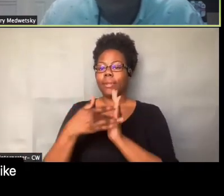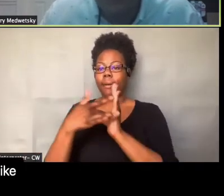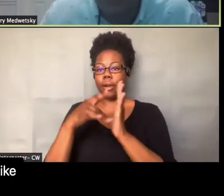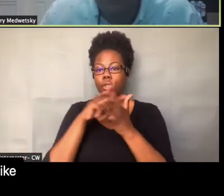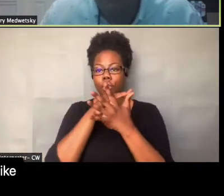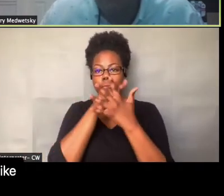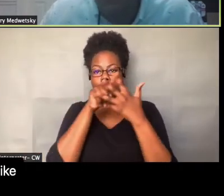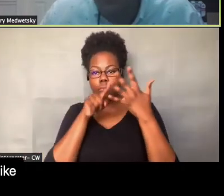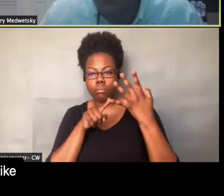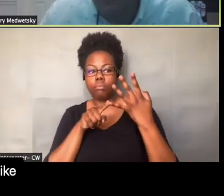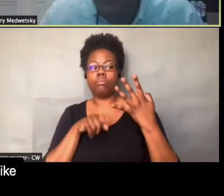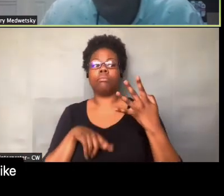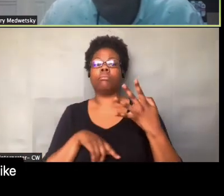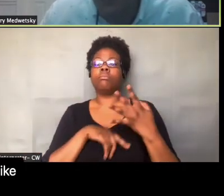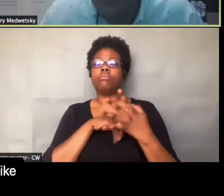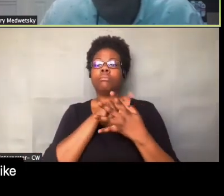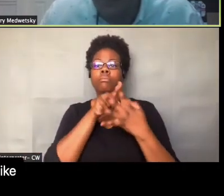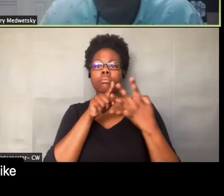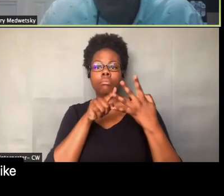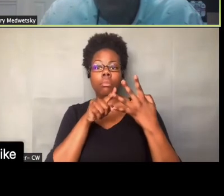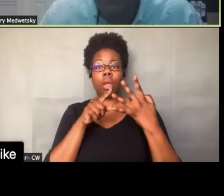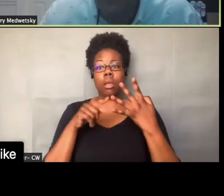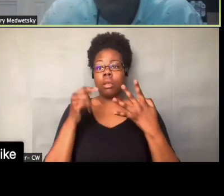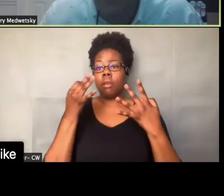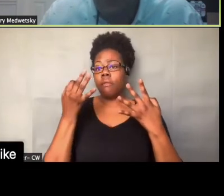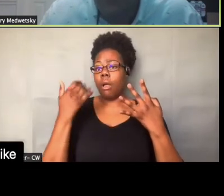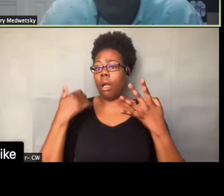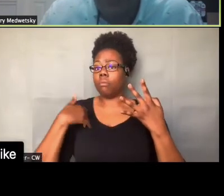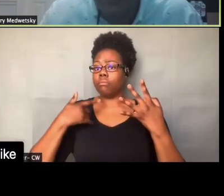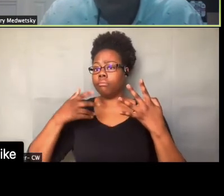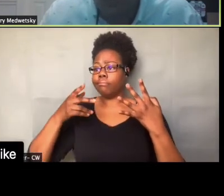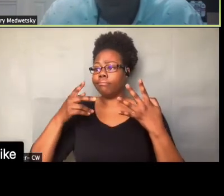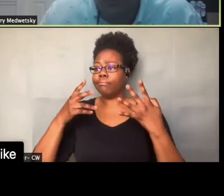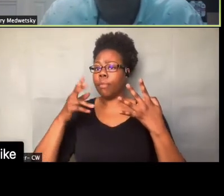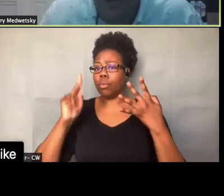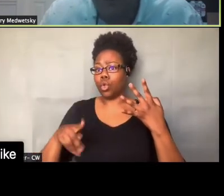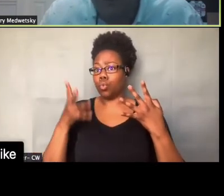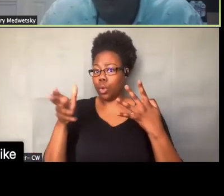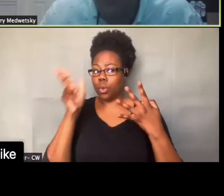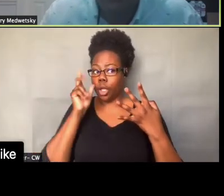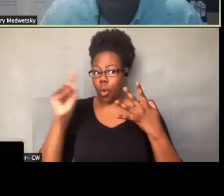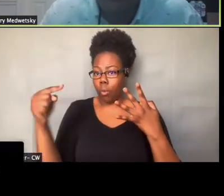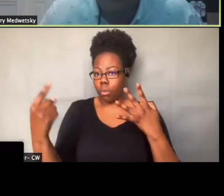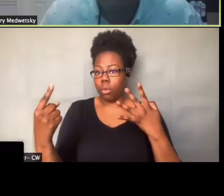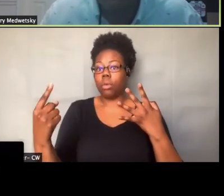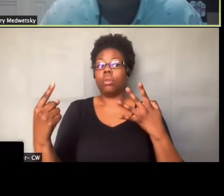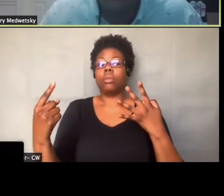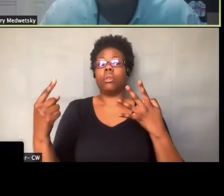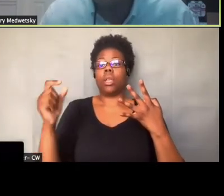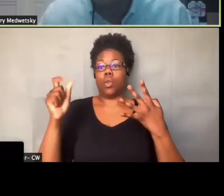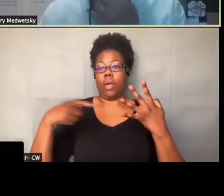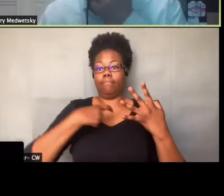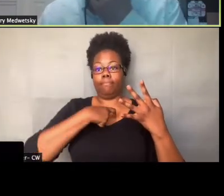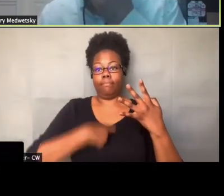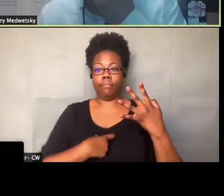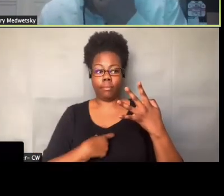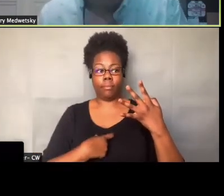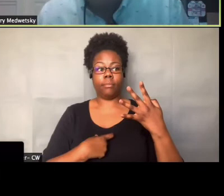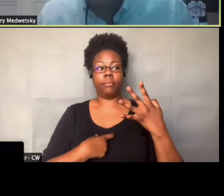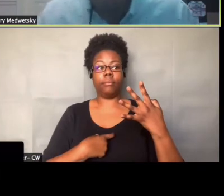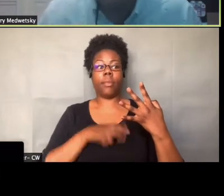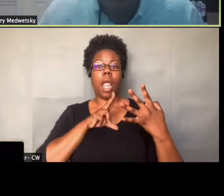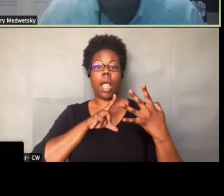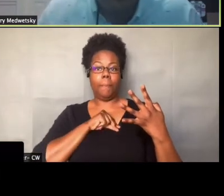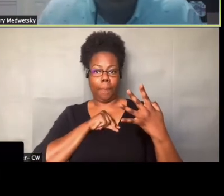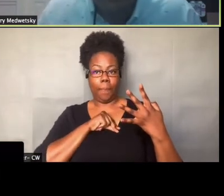it, could send the mic, transmit it right to the hearing aid or to a MyLink Roger Pen. So the